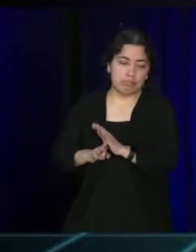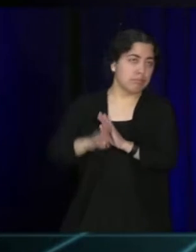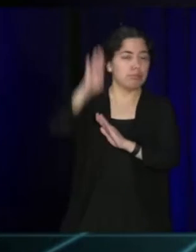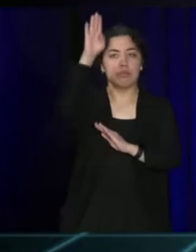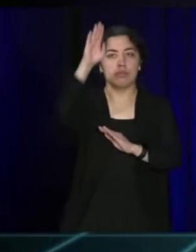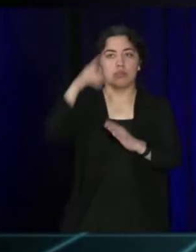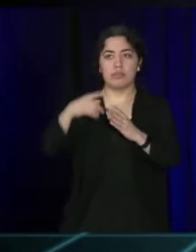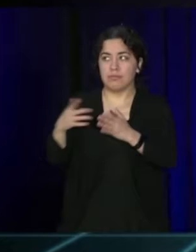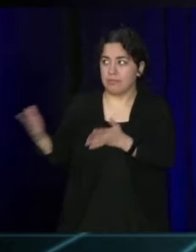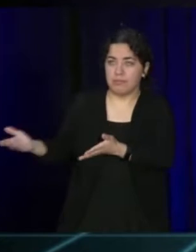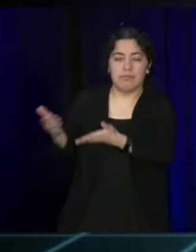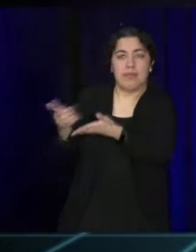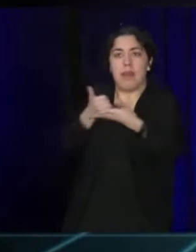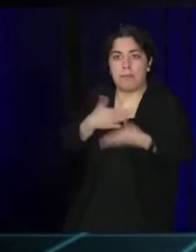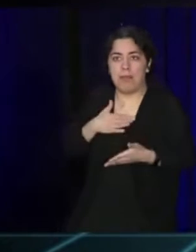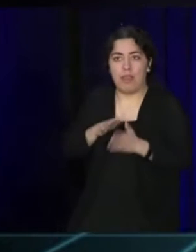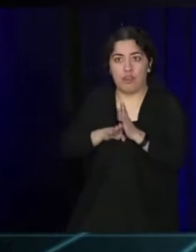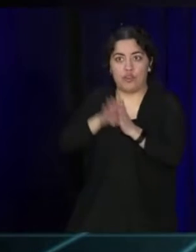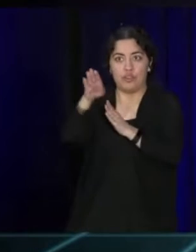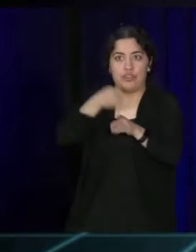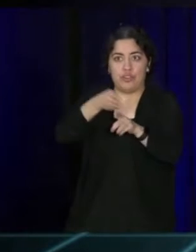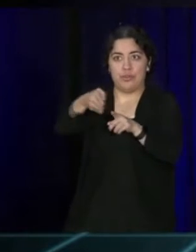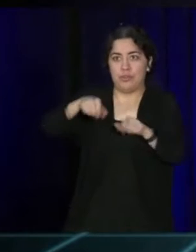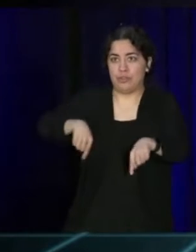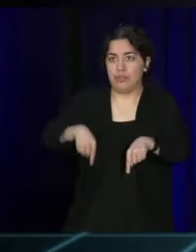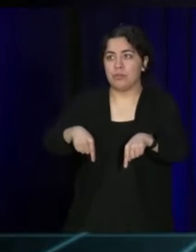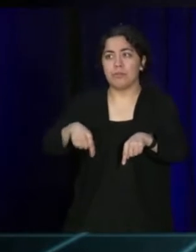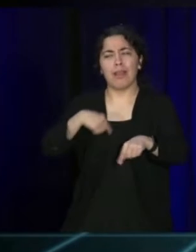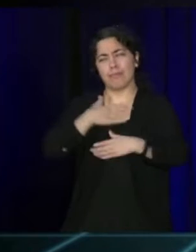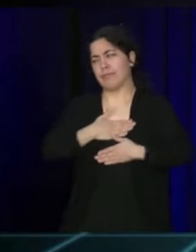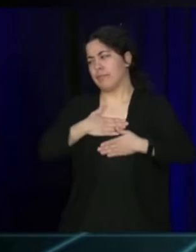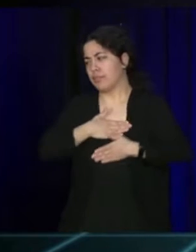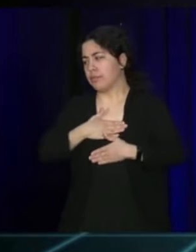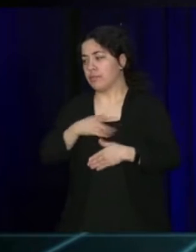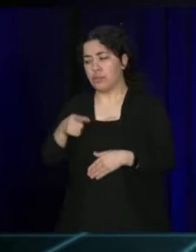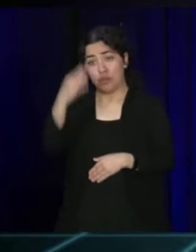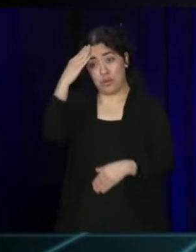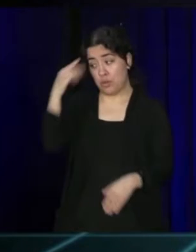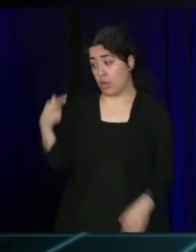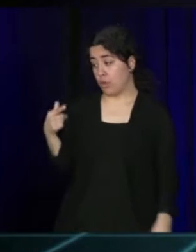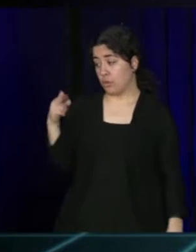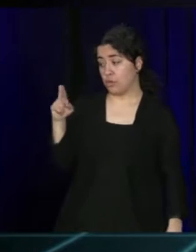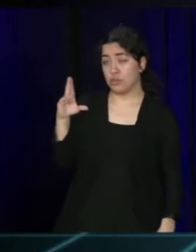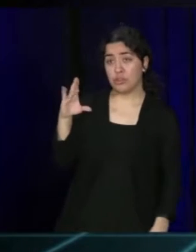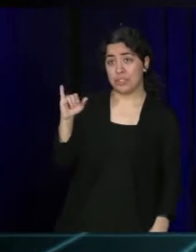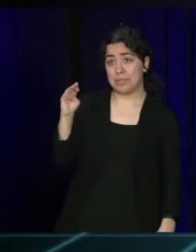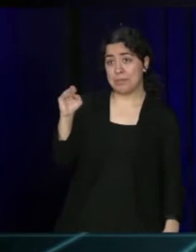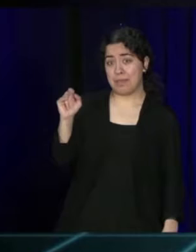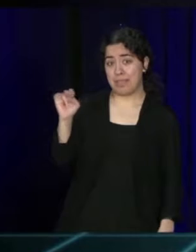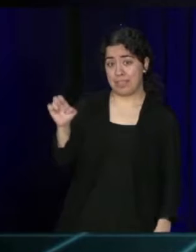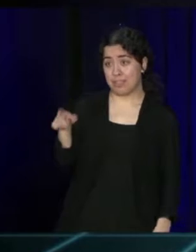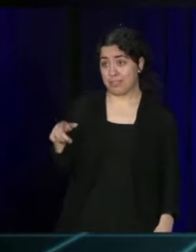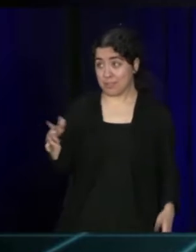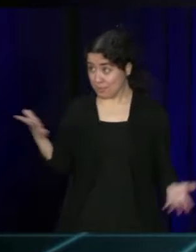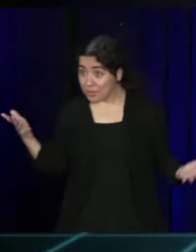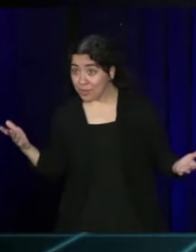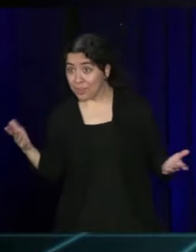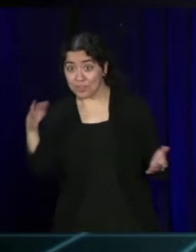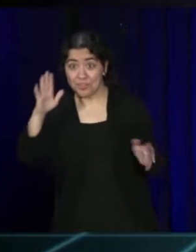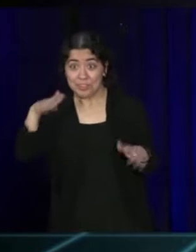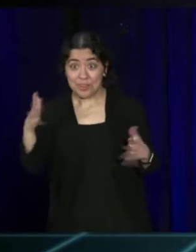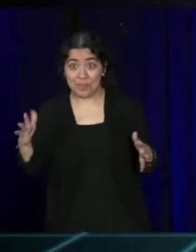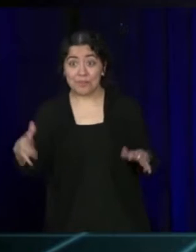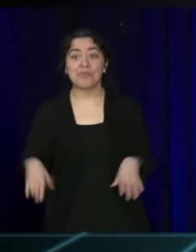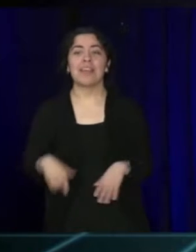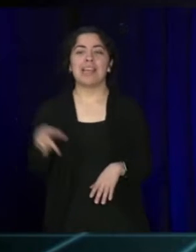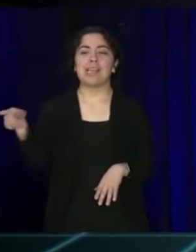and I super appreciate that. And I appreciate this too as well. Y'all know Gucci Mane? You guys up on it? All right. Gucci Mane, he's got this quote